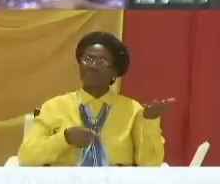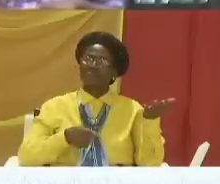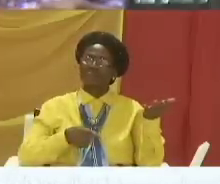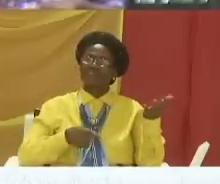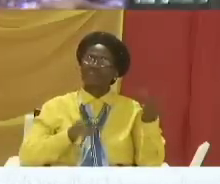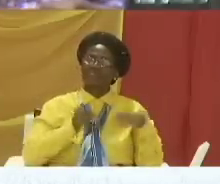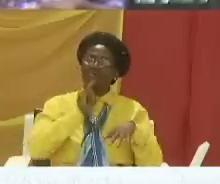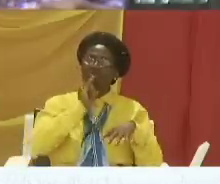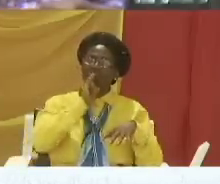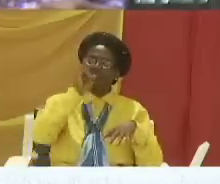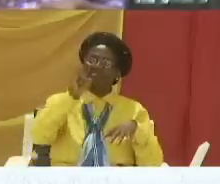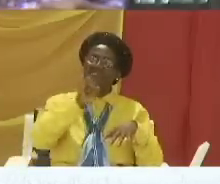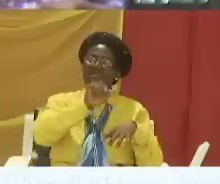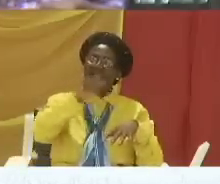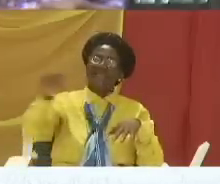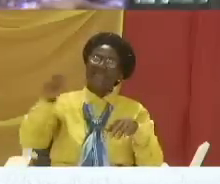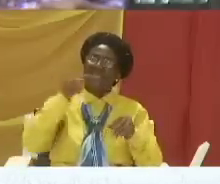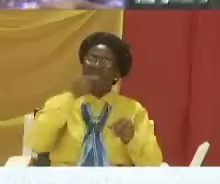is a covenant?